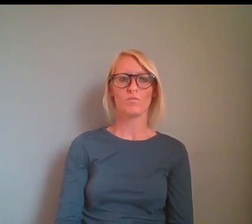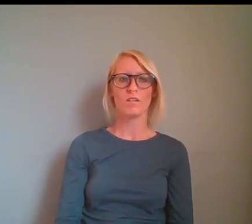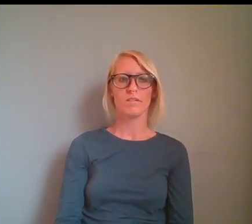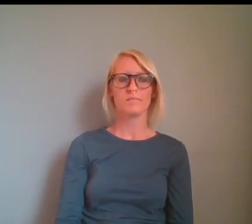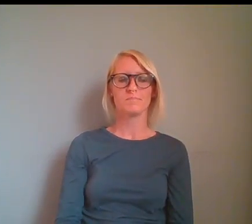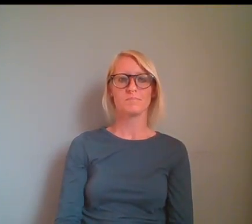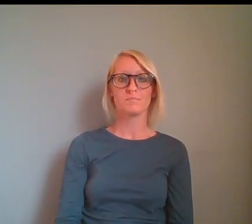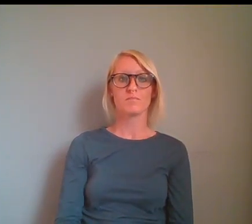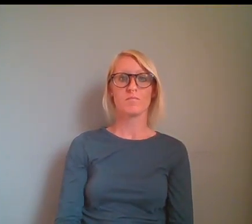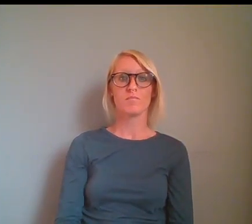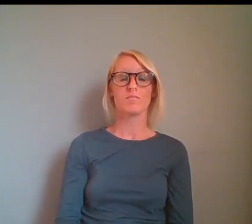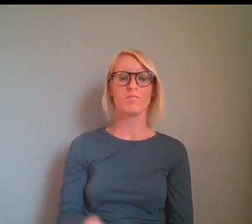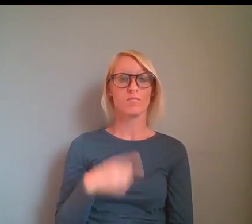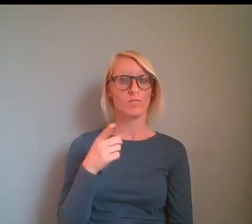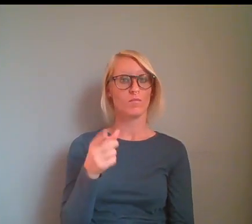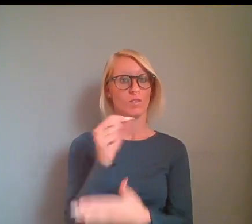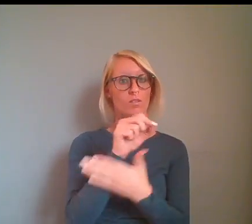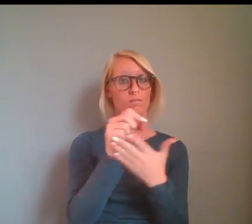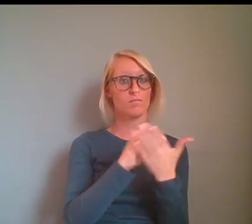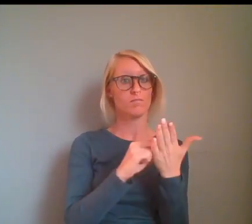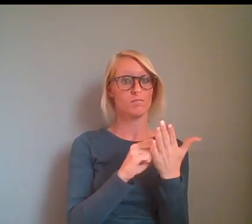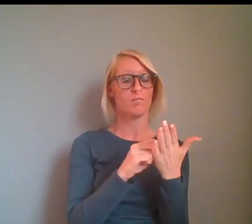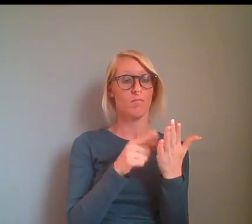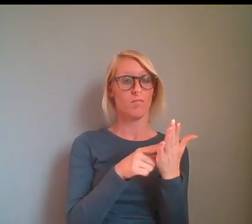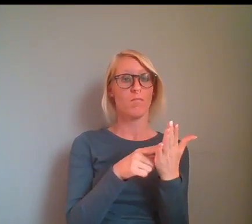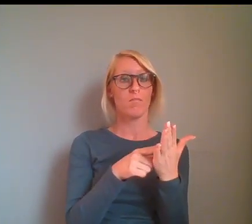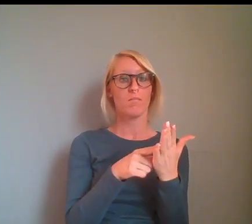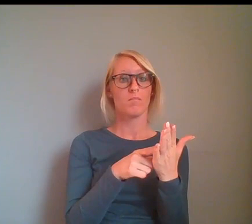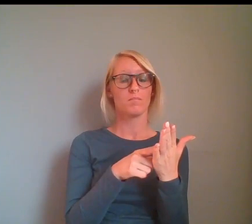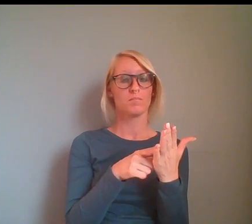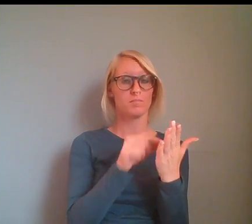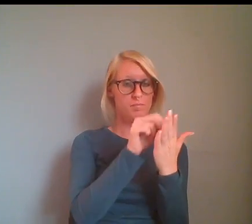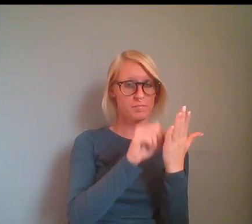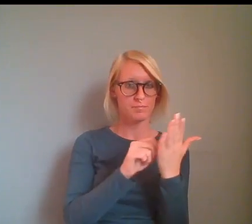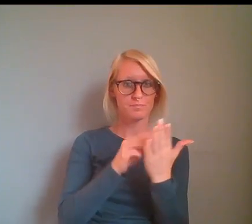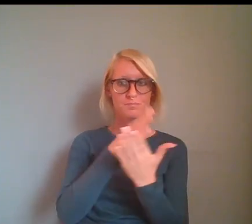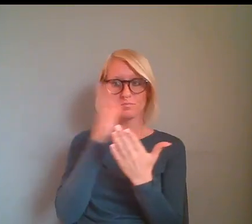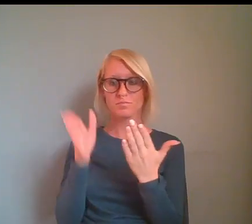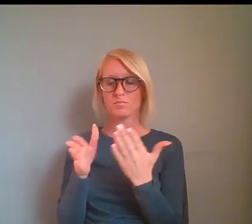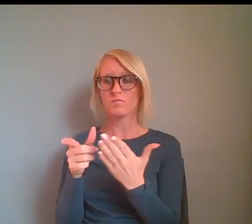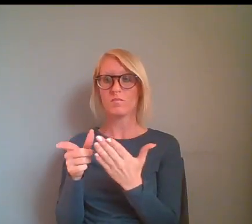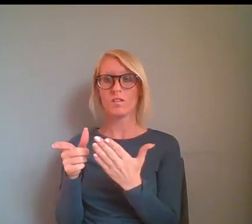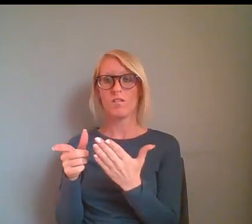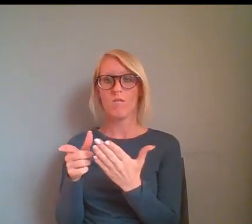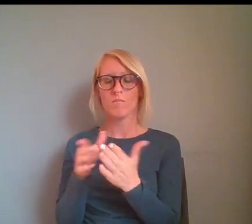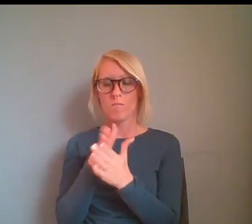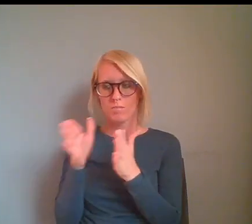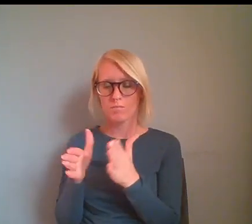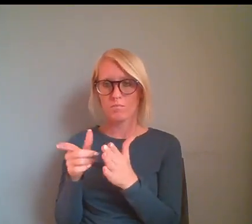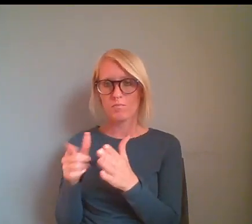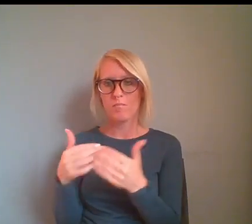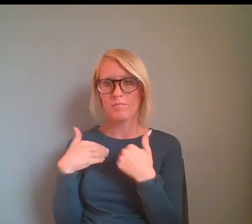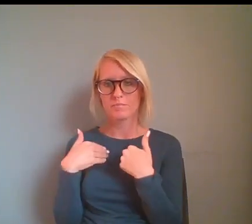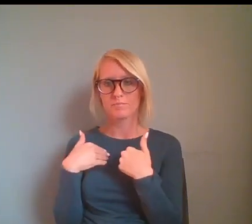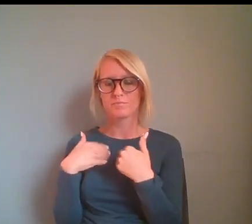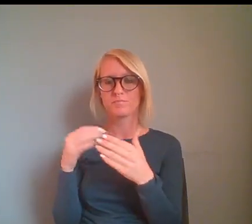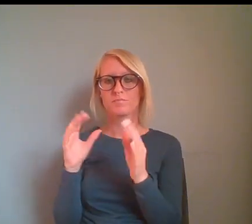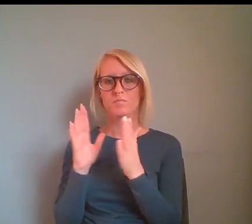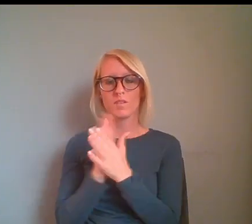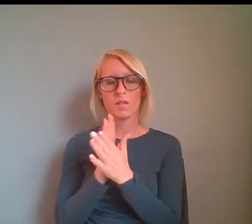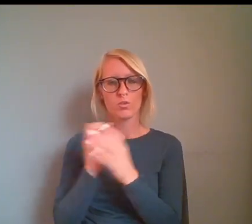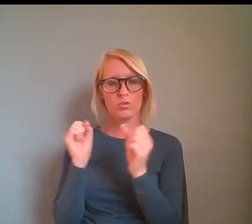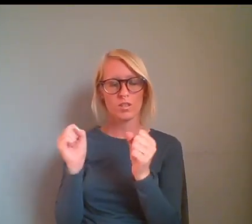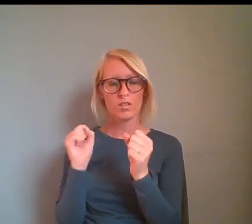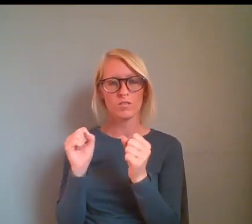So when you draw, I would have a piece of paper towel and wipe it off, because then you'll end up with a